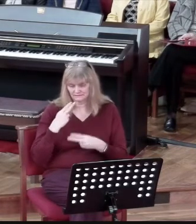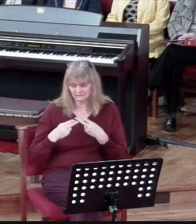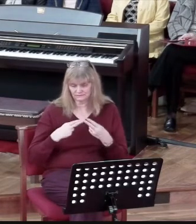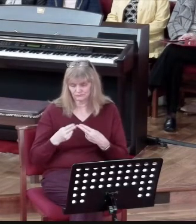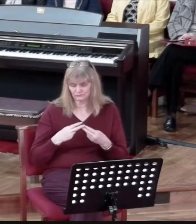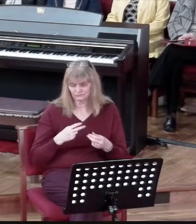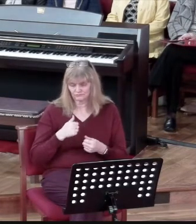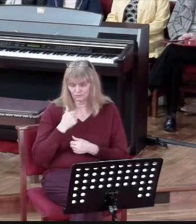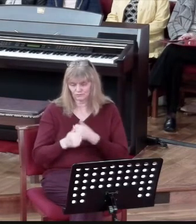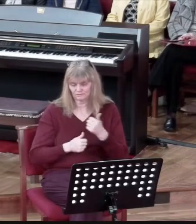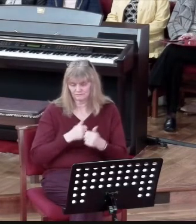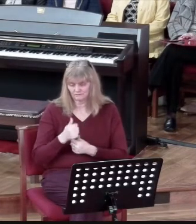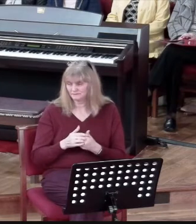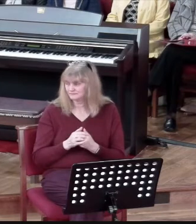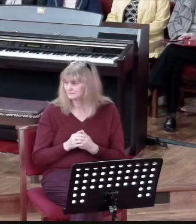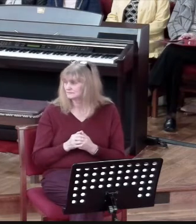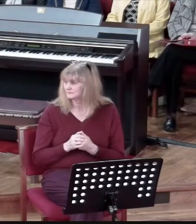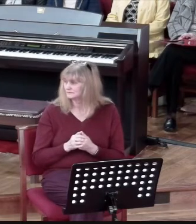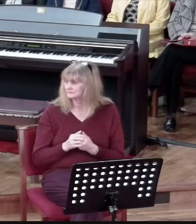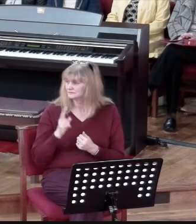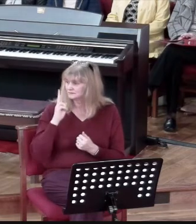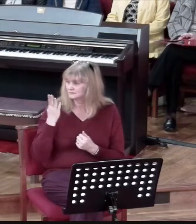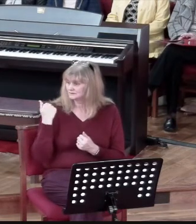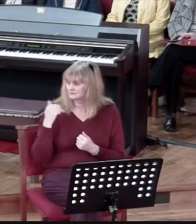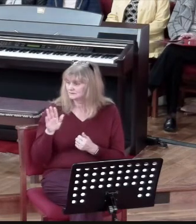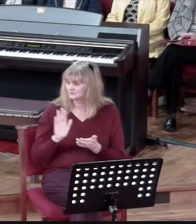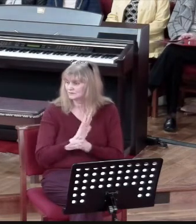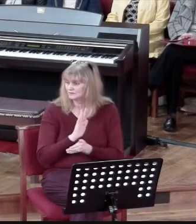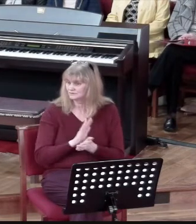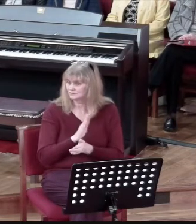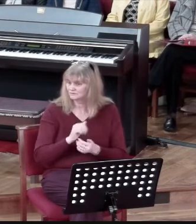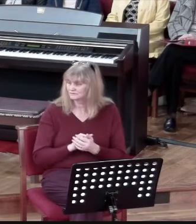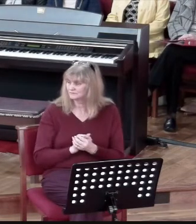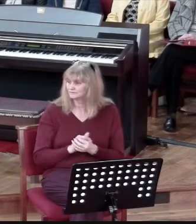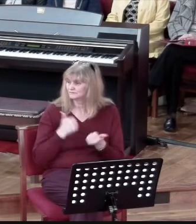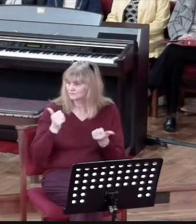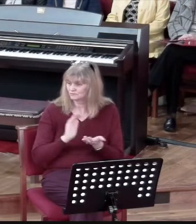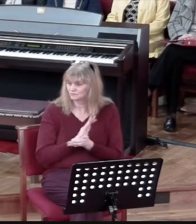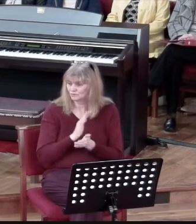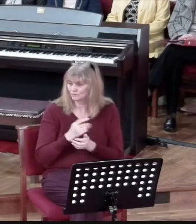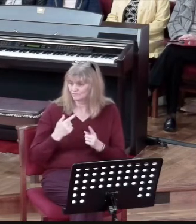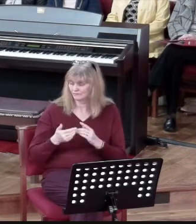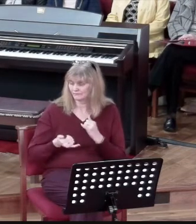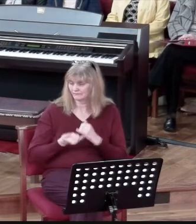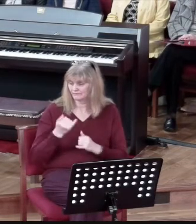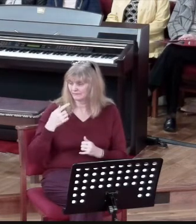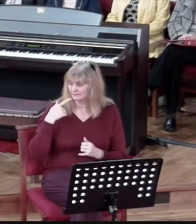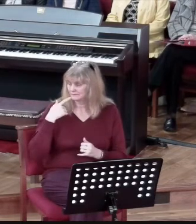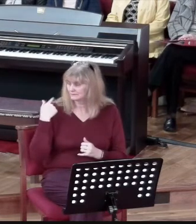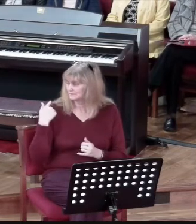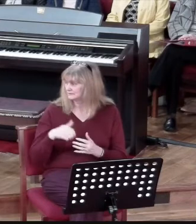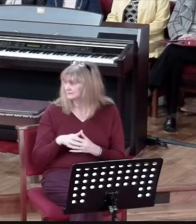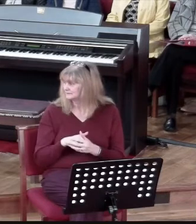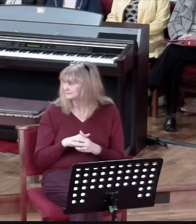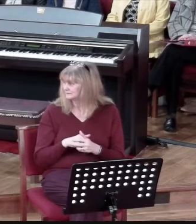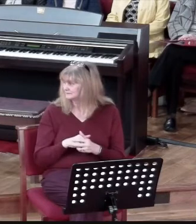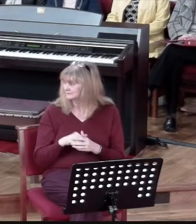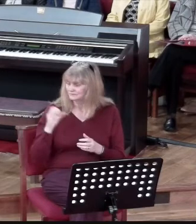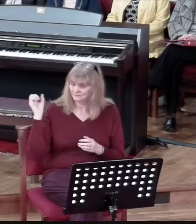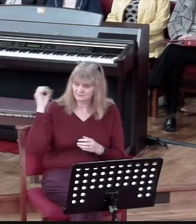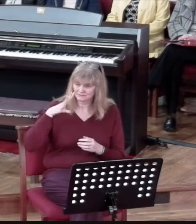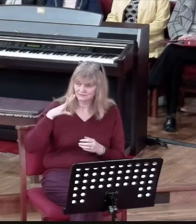so. So it's nice to see you back after the holidays. You all had a good holiday last week when I know a lot of you were away on holiday. You have